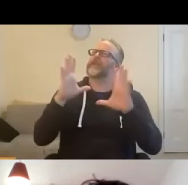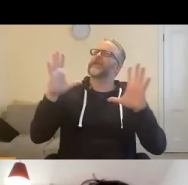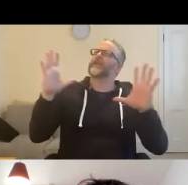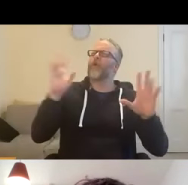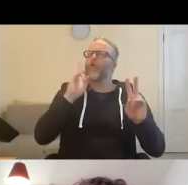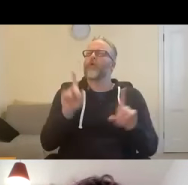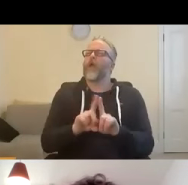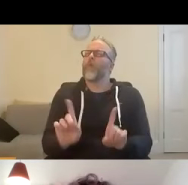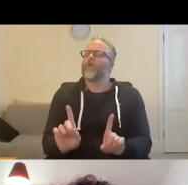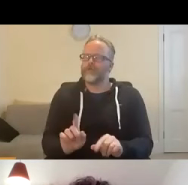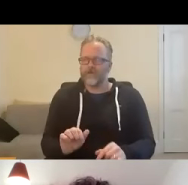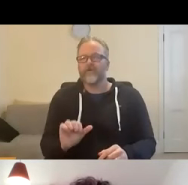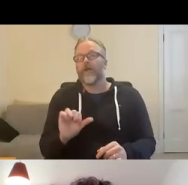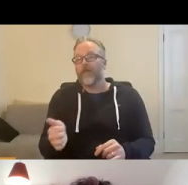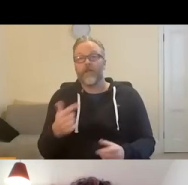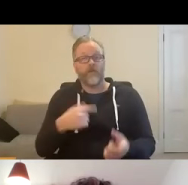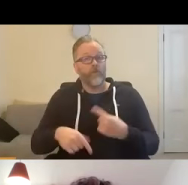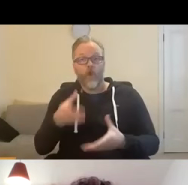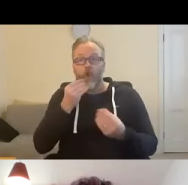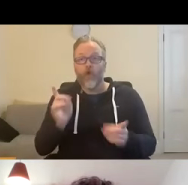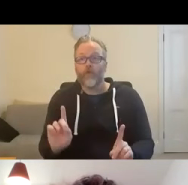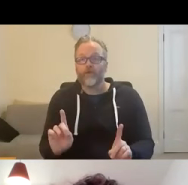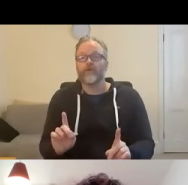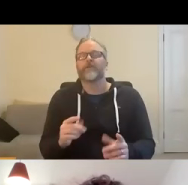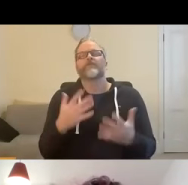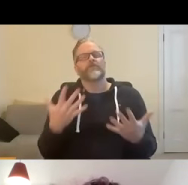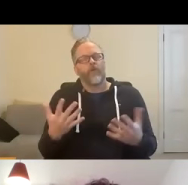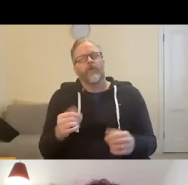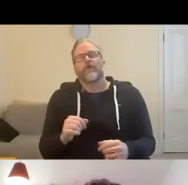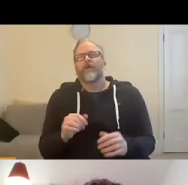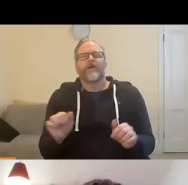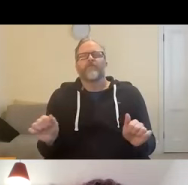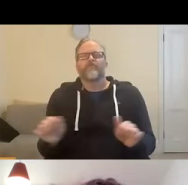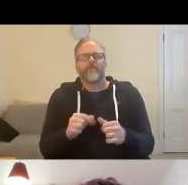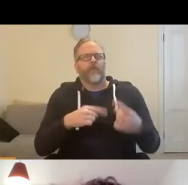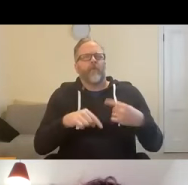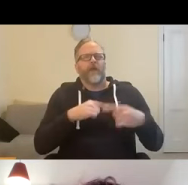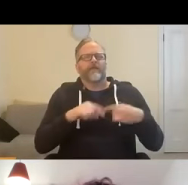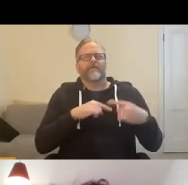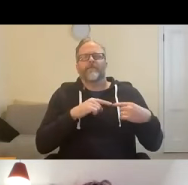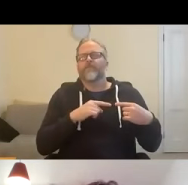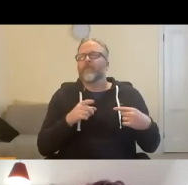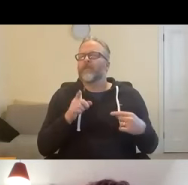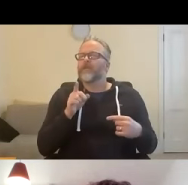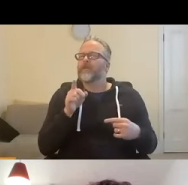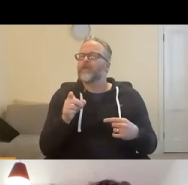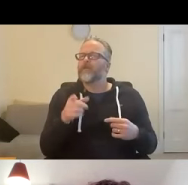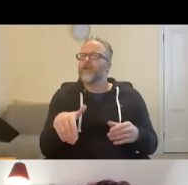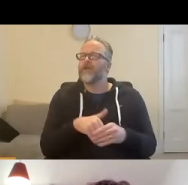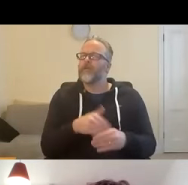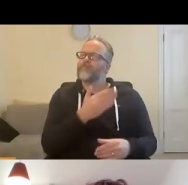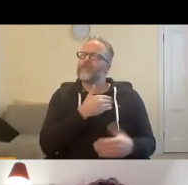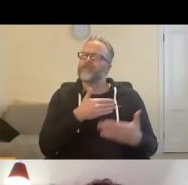like, and what we learned. So just to kind of briefly go back, for those of you who were in the earlier